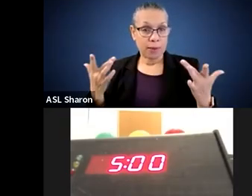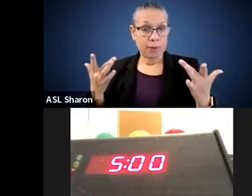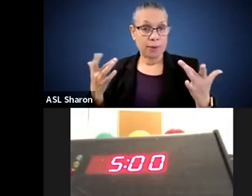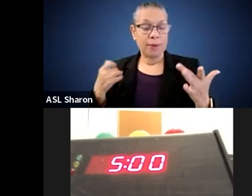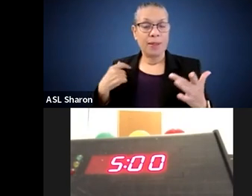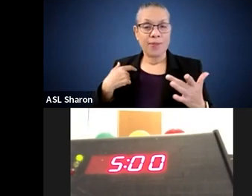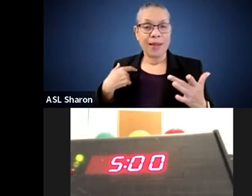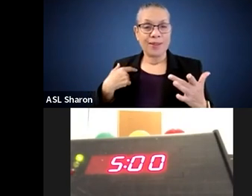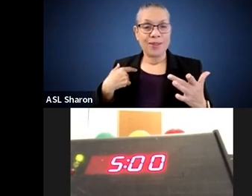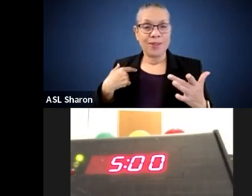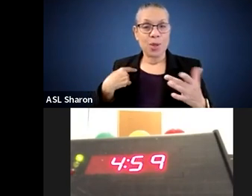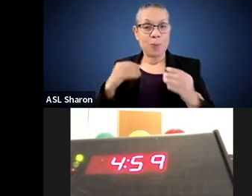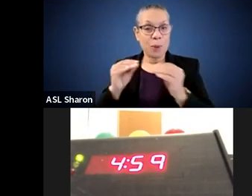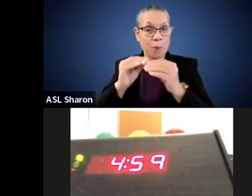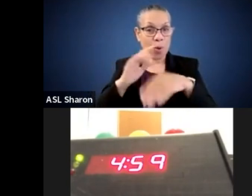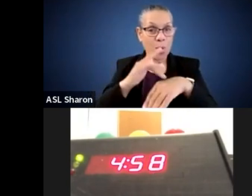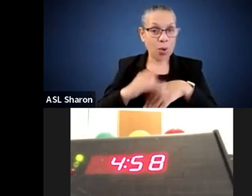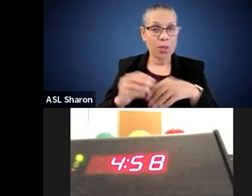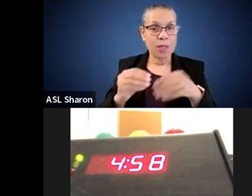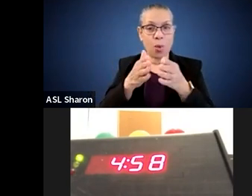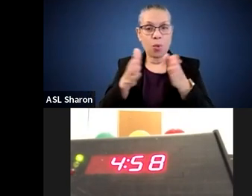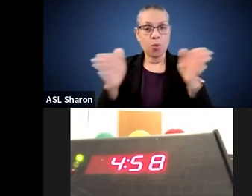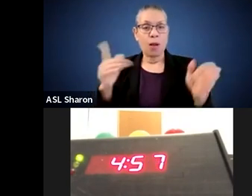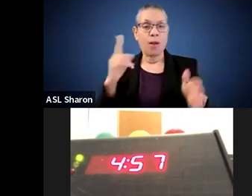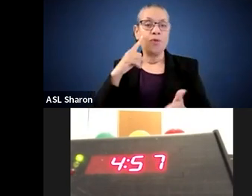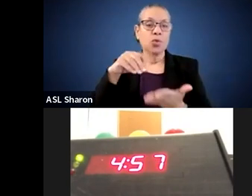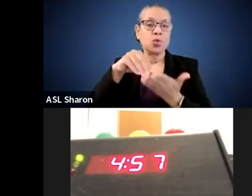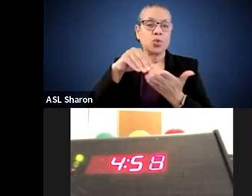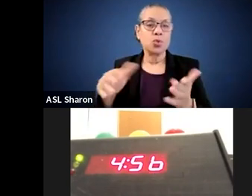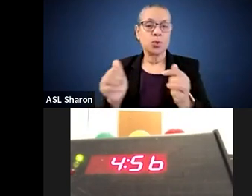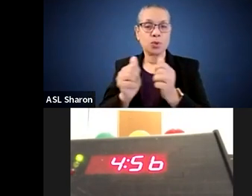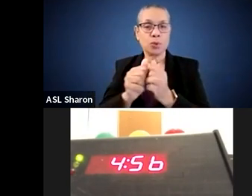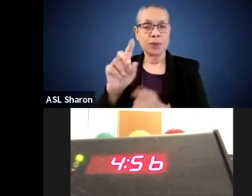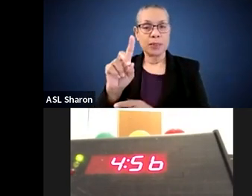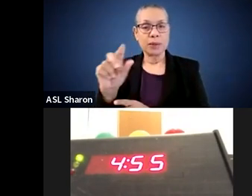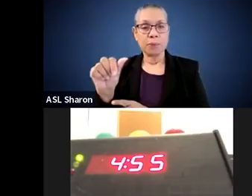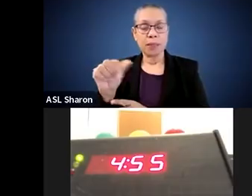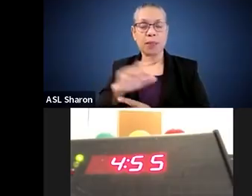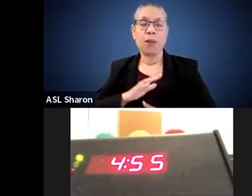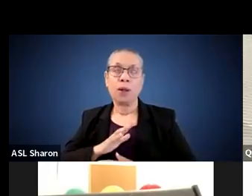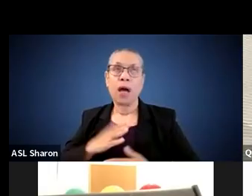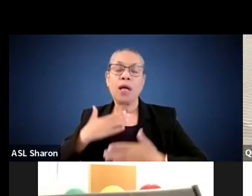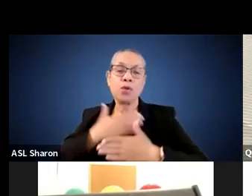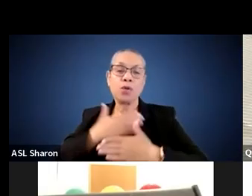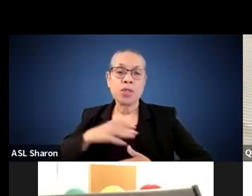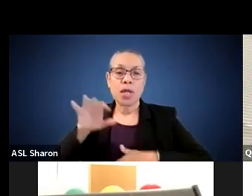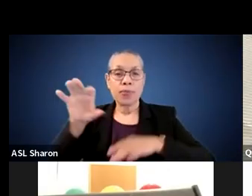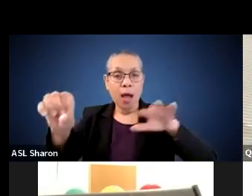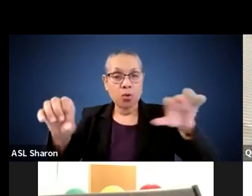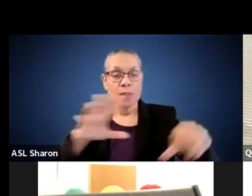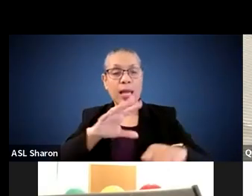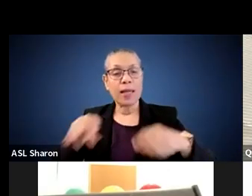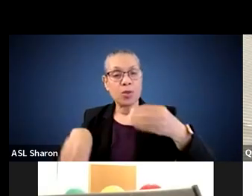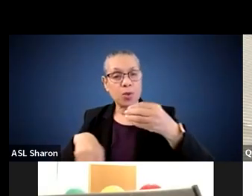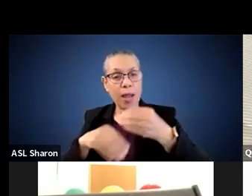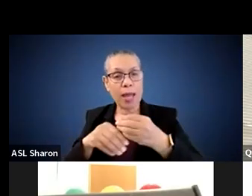be out earlier and wider particularly for our students with disabilities really appreciate the Outreach on that and the transportation that